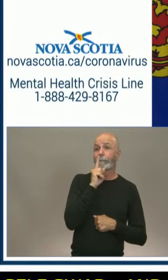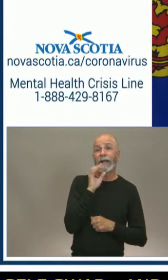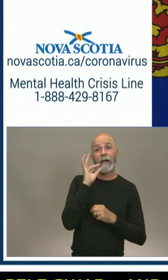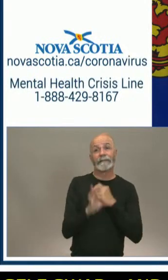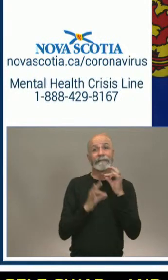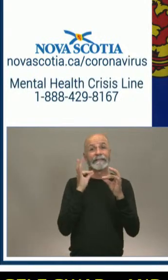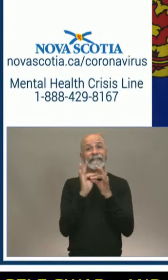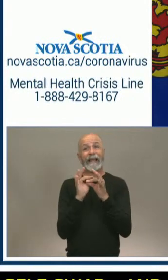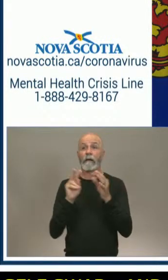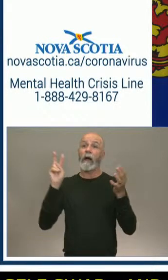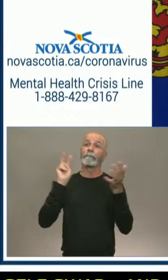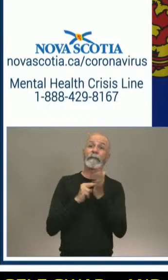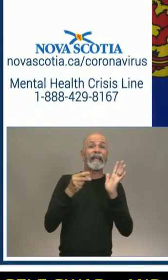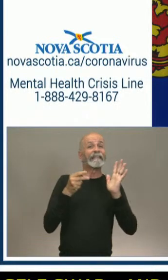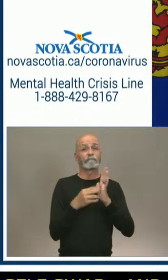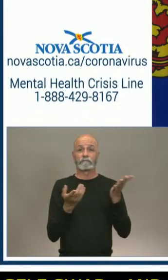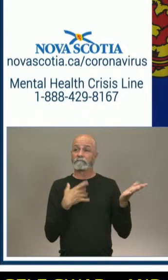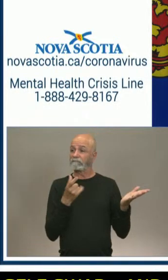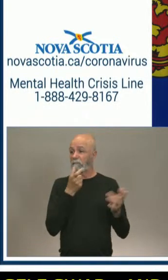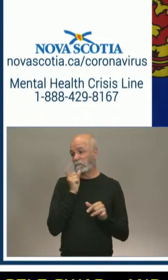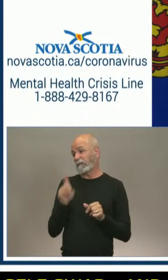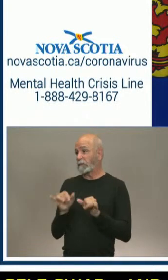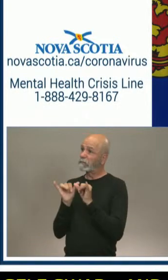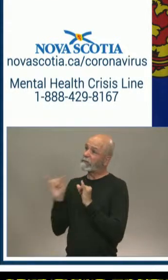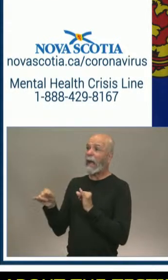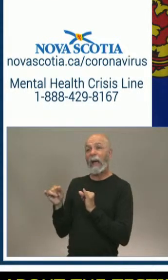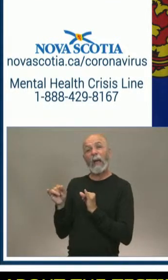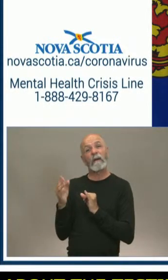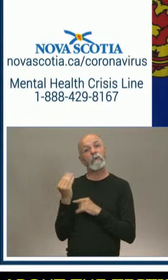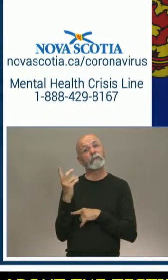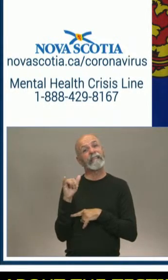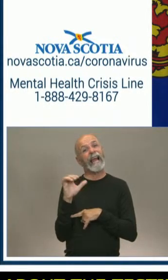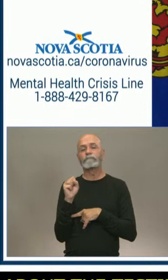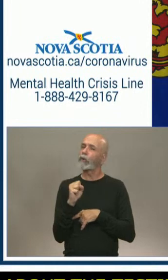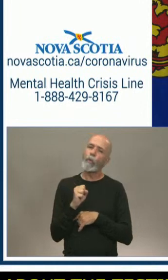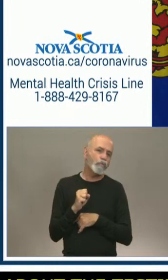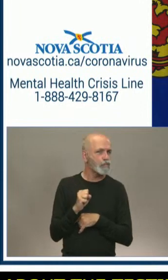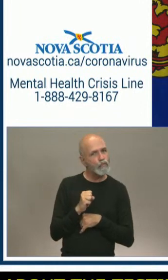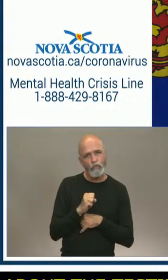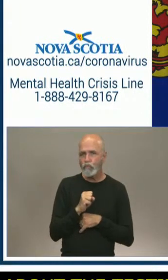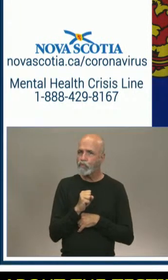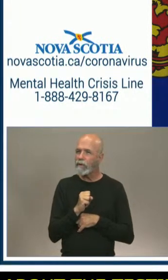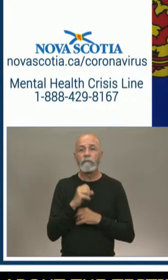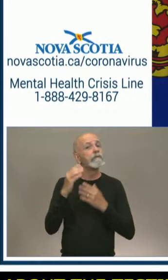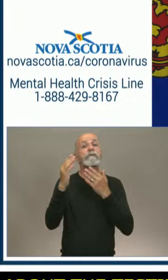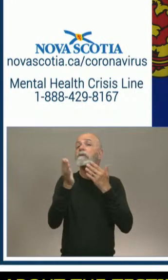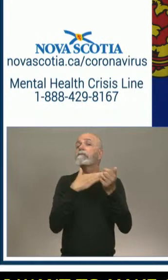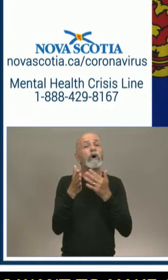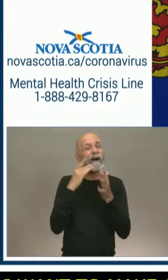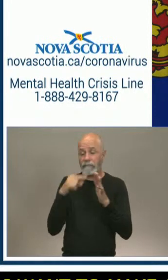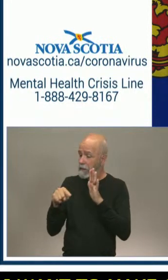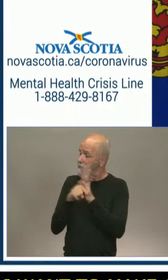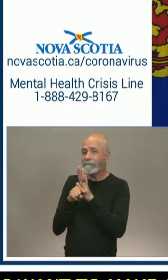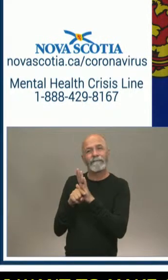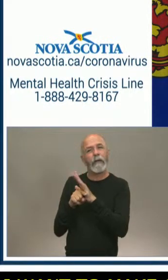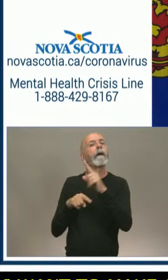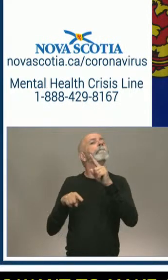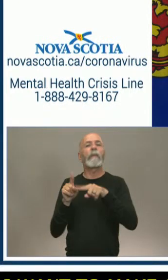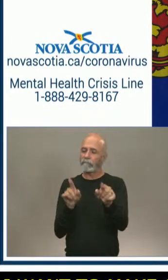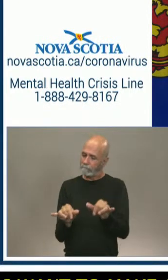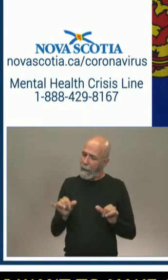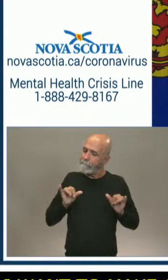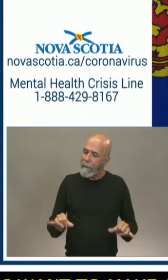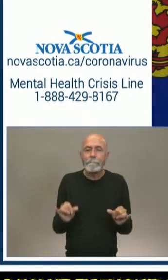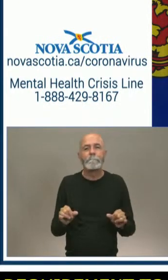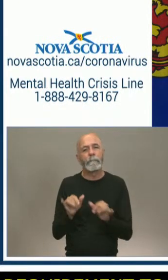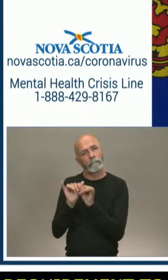self-isolate upon entry into our province. One negative test does not confirm that you do not have COVID. We have been